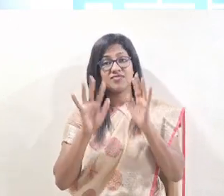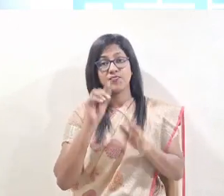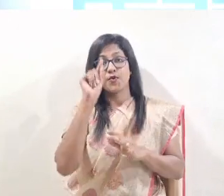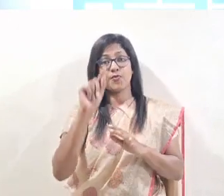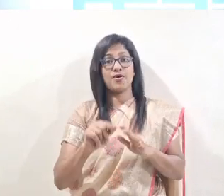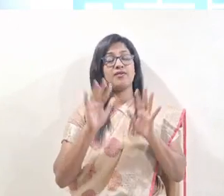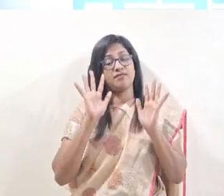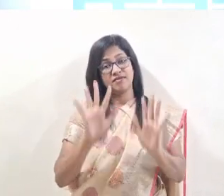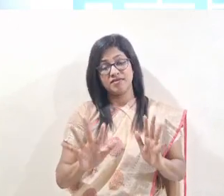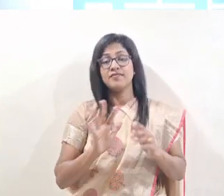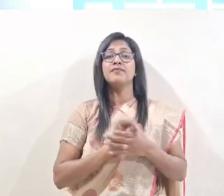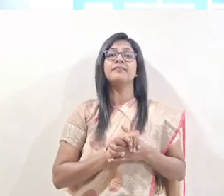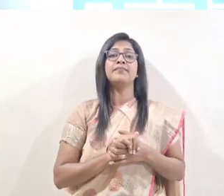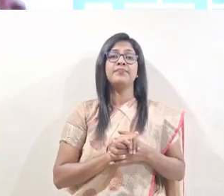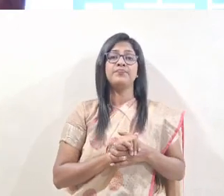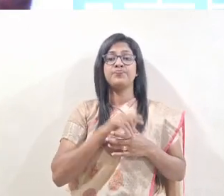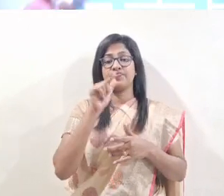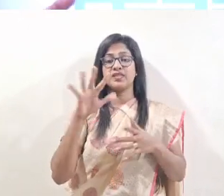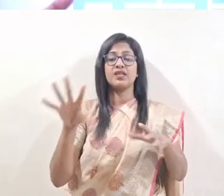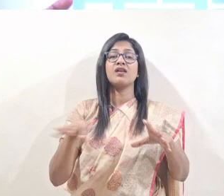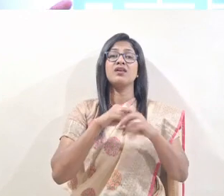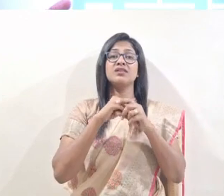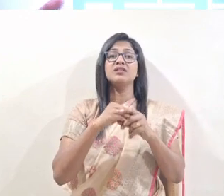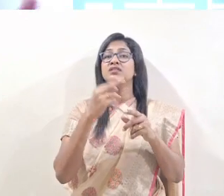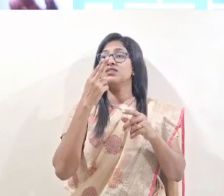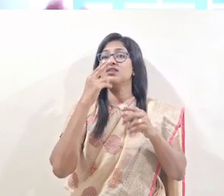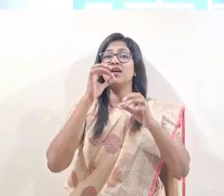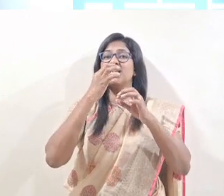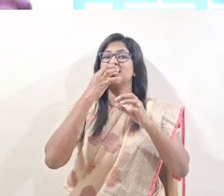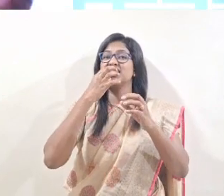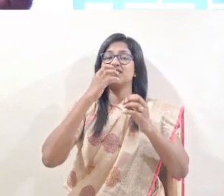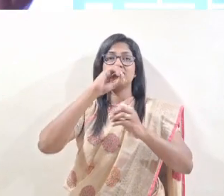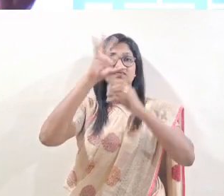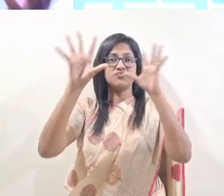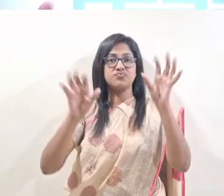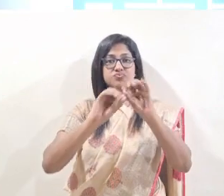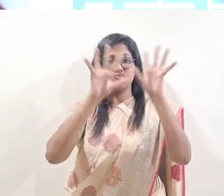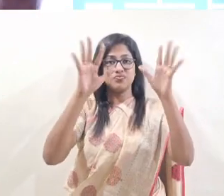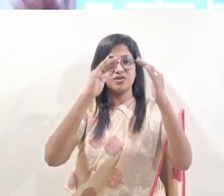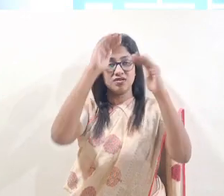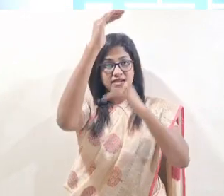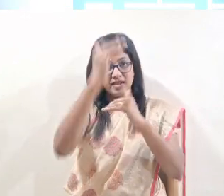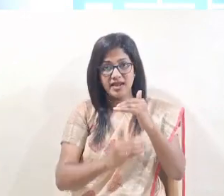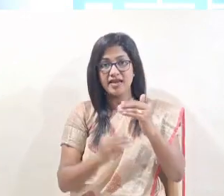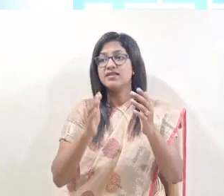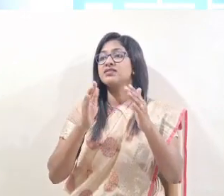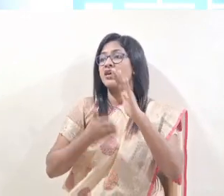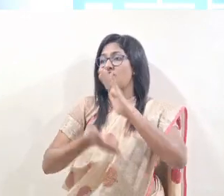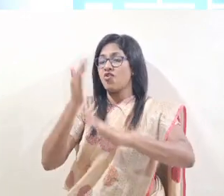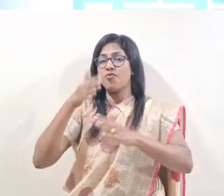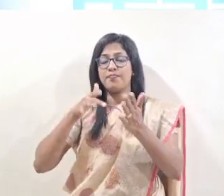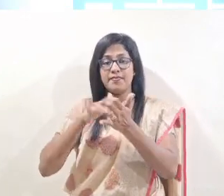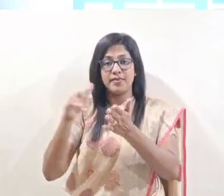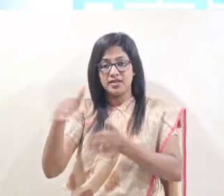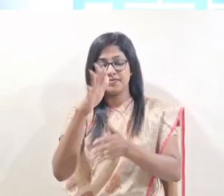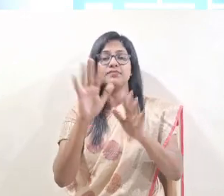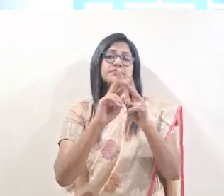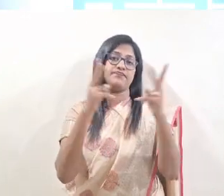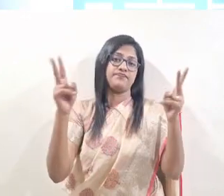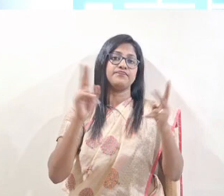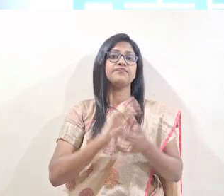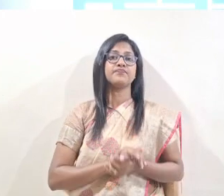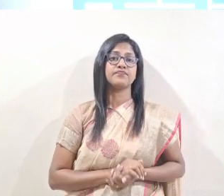there, which can all be included in terms of smoke mitigation and escape routes and other things.